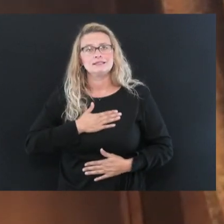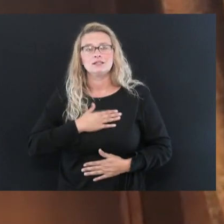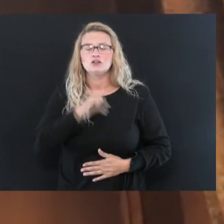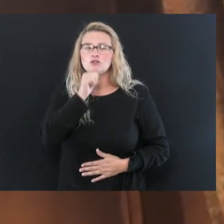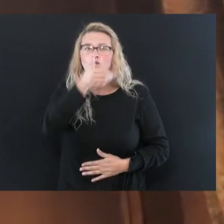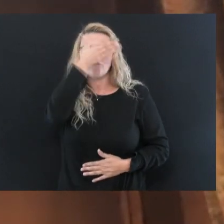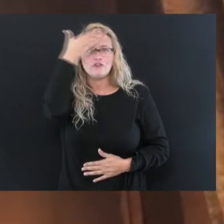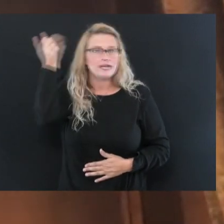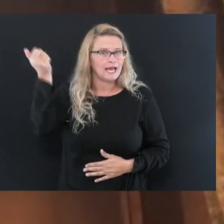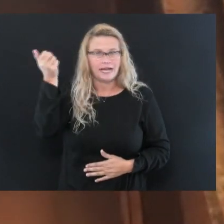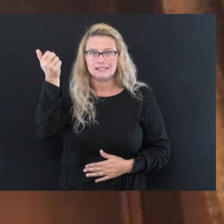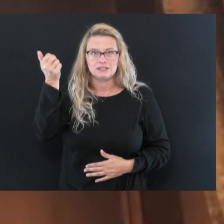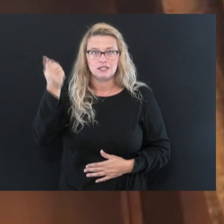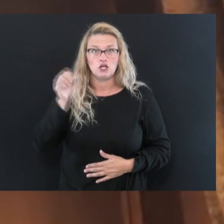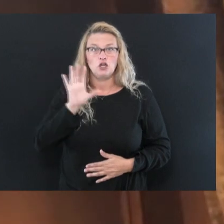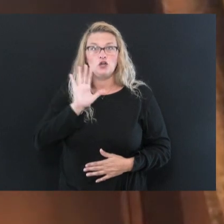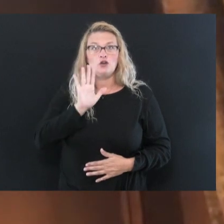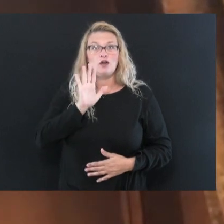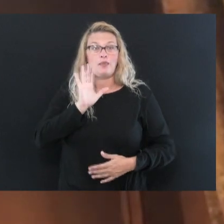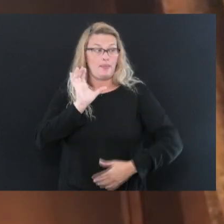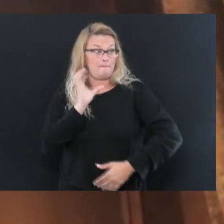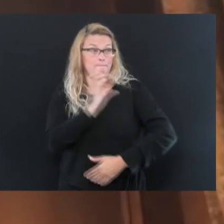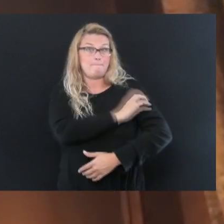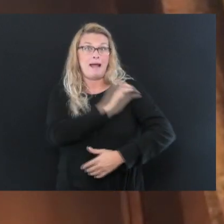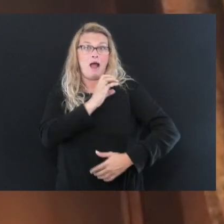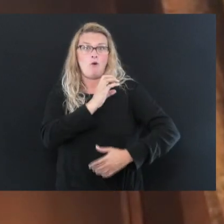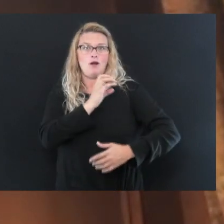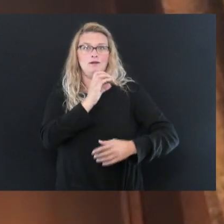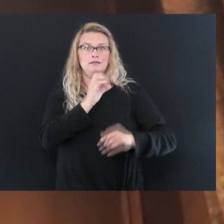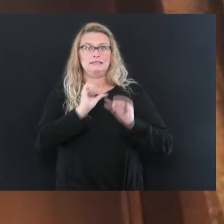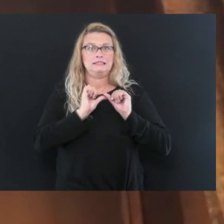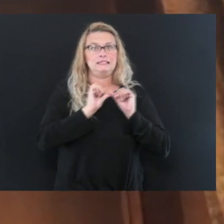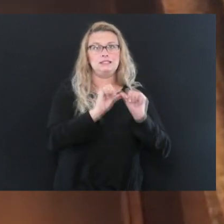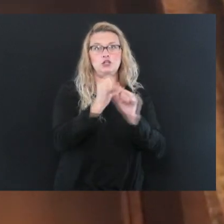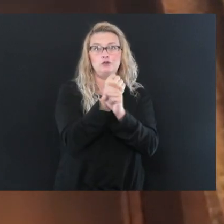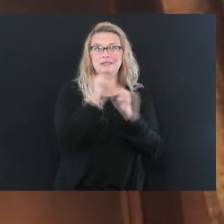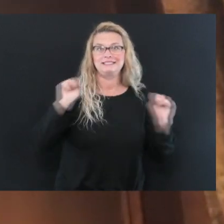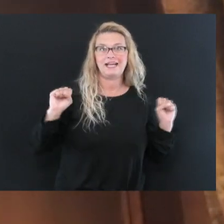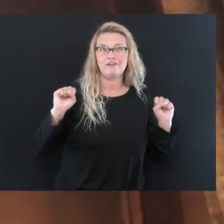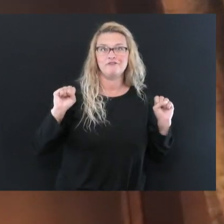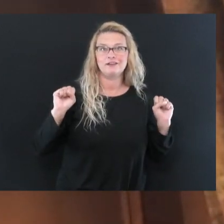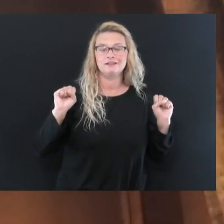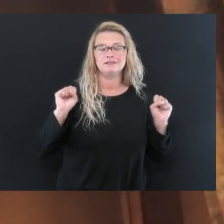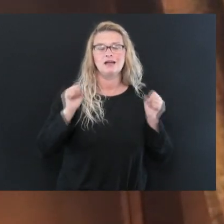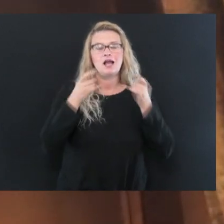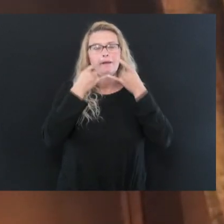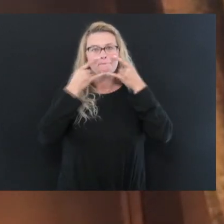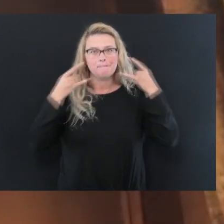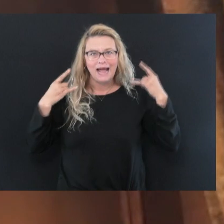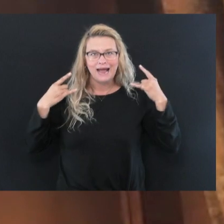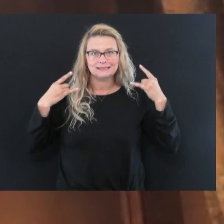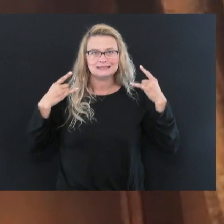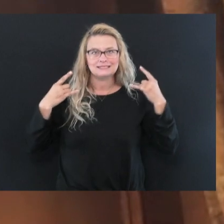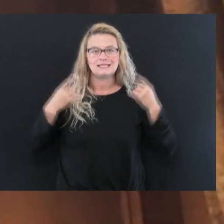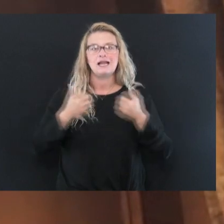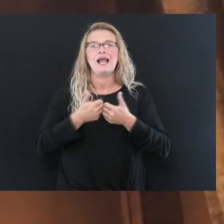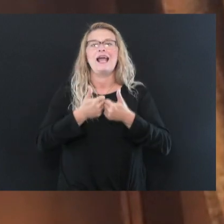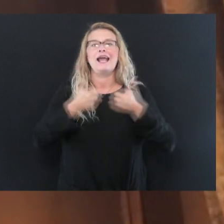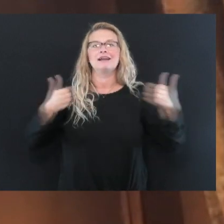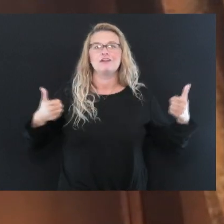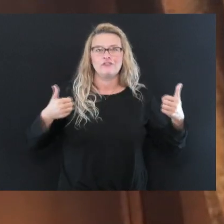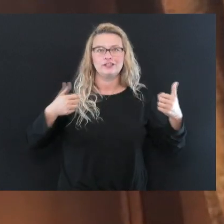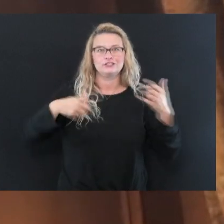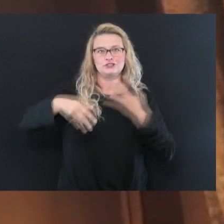forget our power to protect all of us against COVID-19. Wear your mask, stay physically distanced, avoid